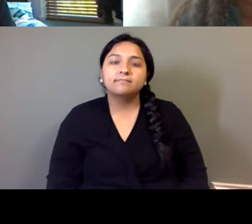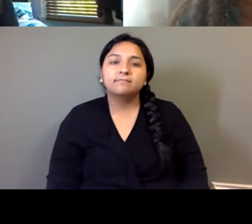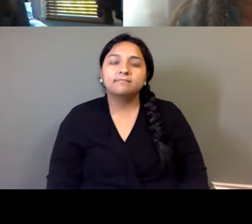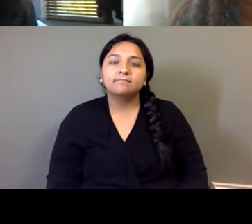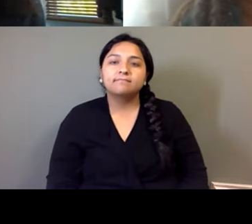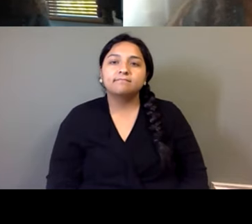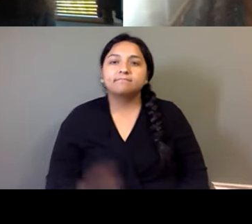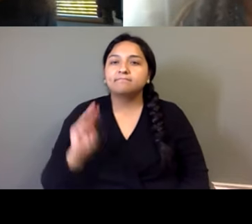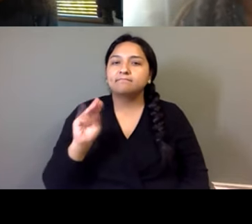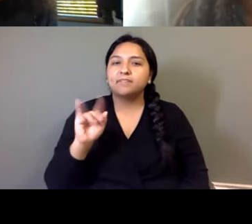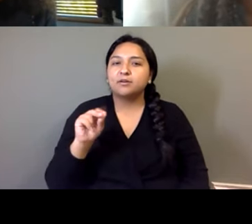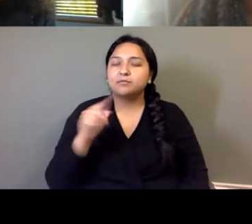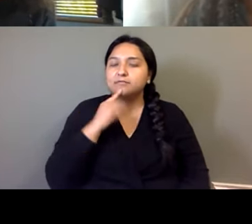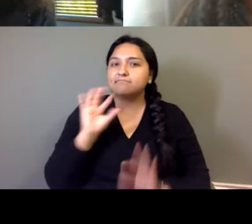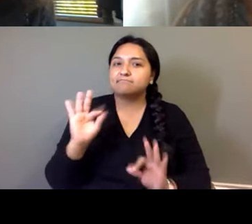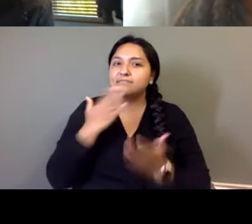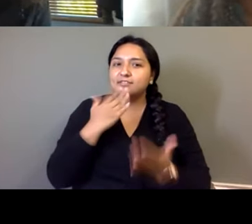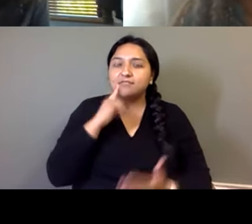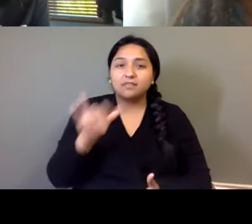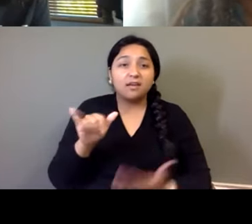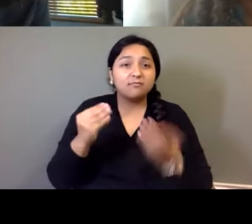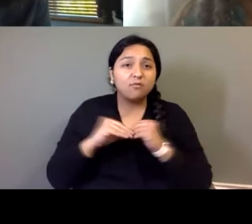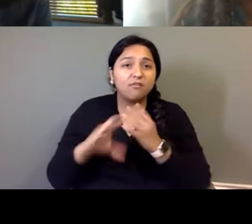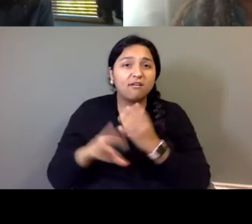Thank you for that. So deep. Anybody else want to add to that?